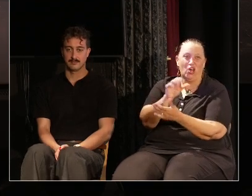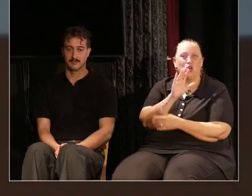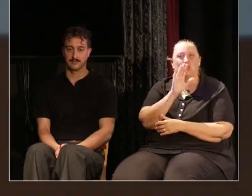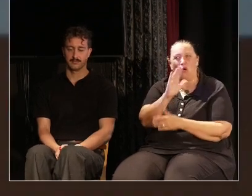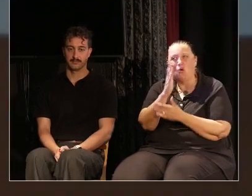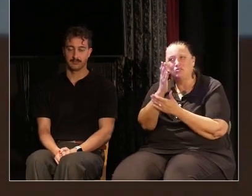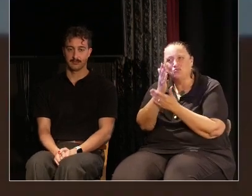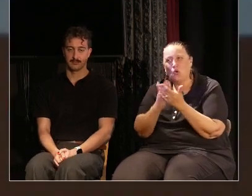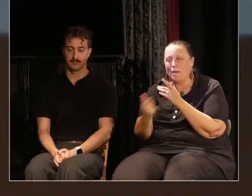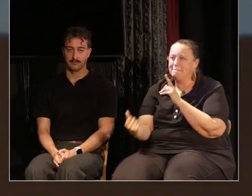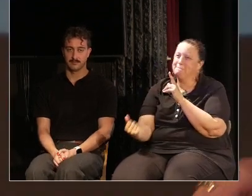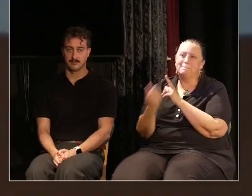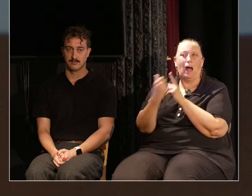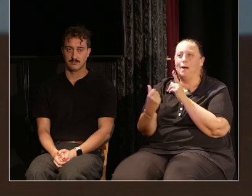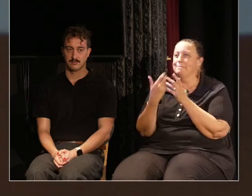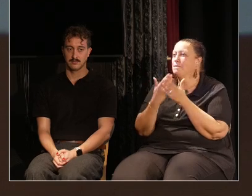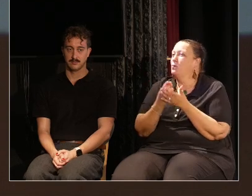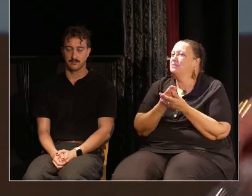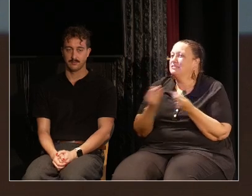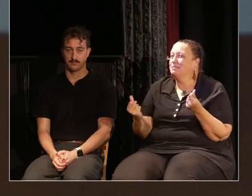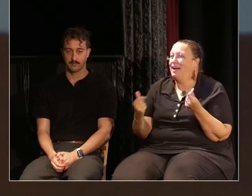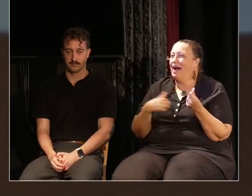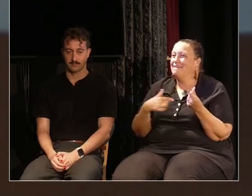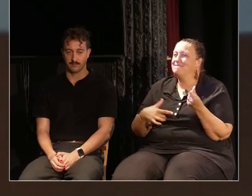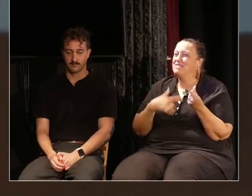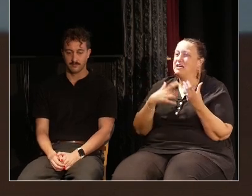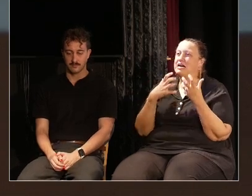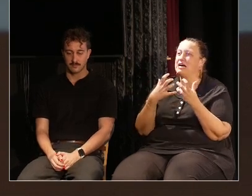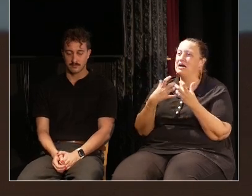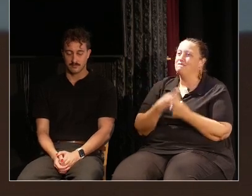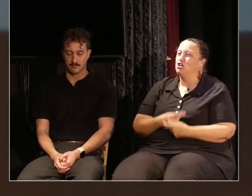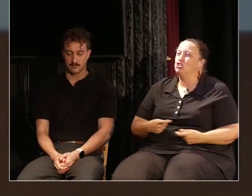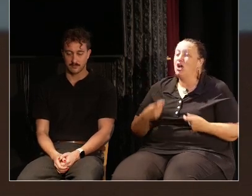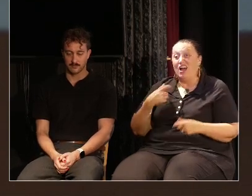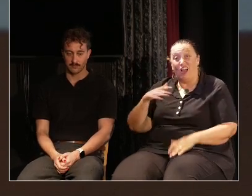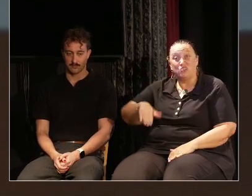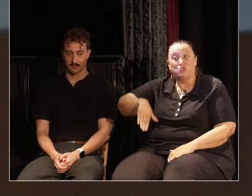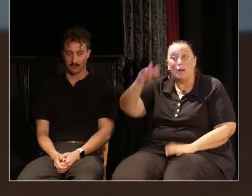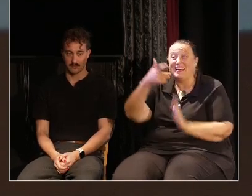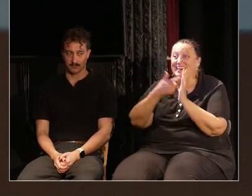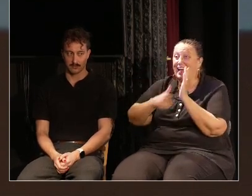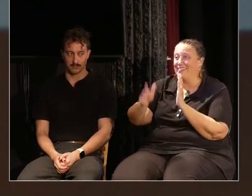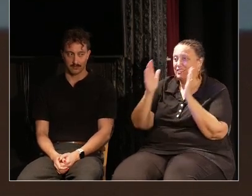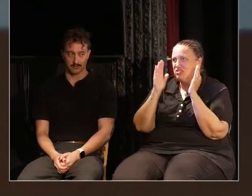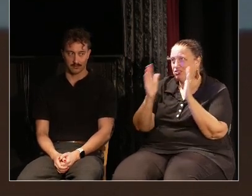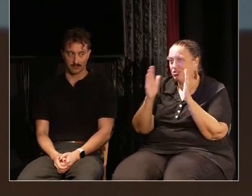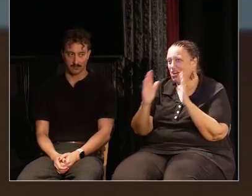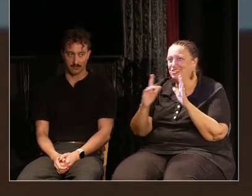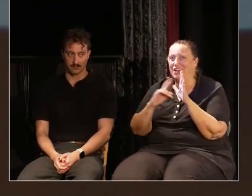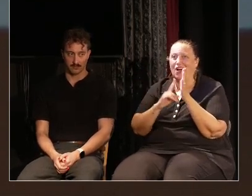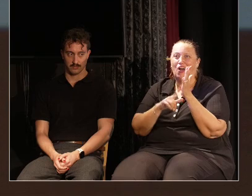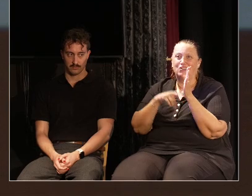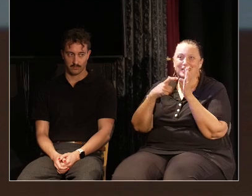in particular really hits on something that I find quite personal as well. I grew up in the Catholic Church, altar boy, the whole 9 yards, you name